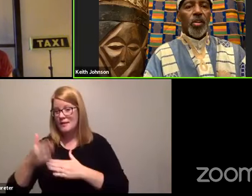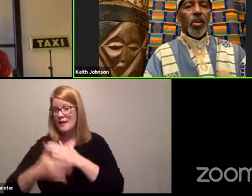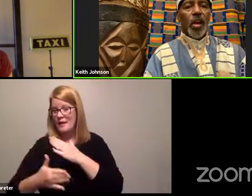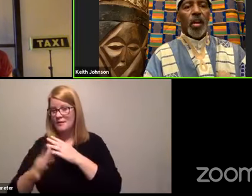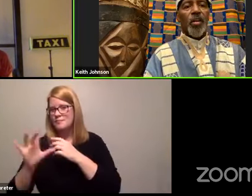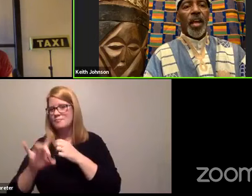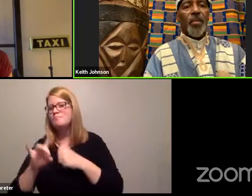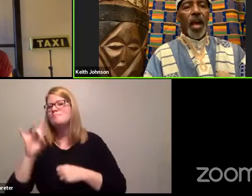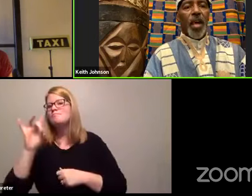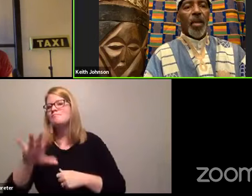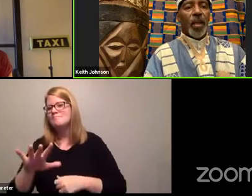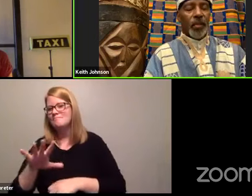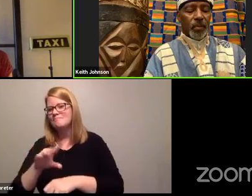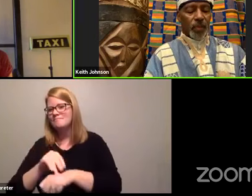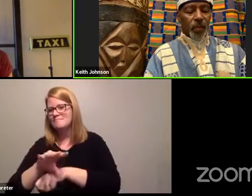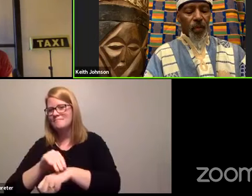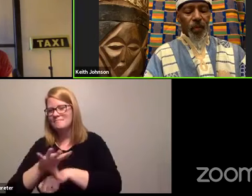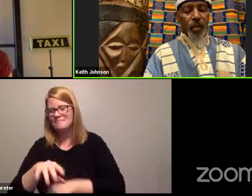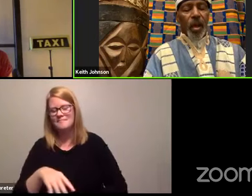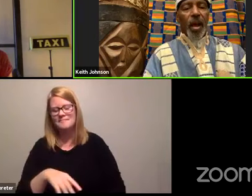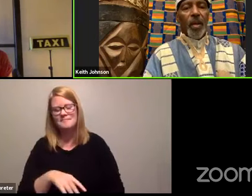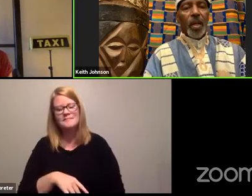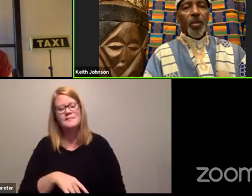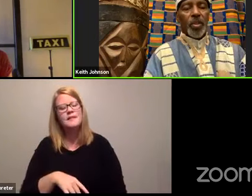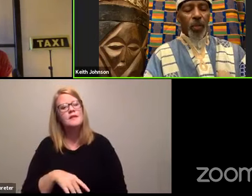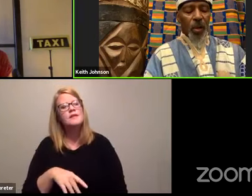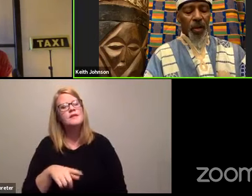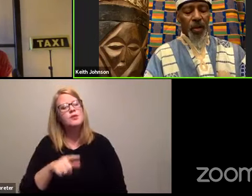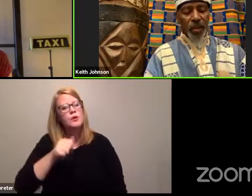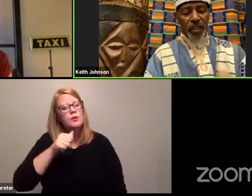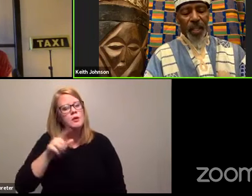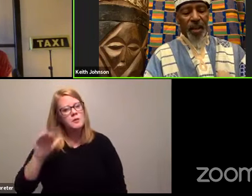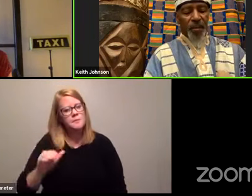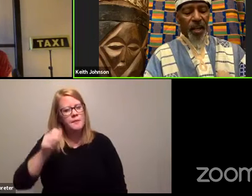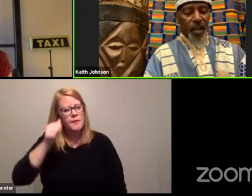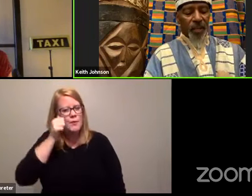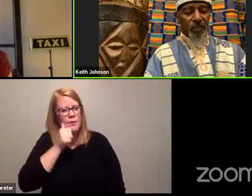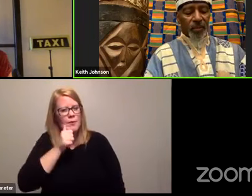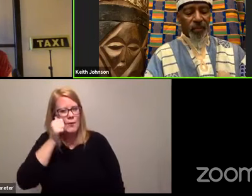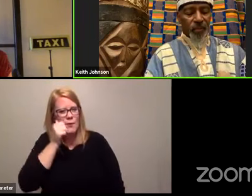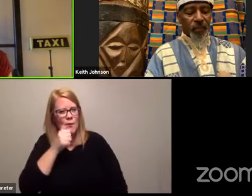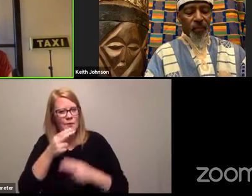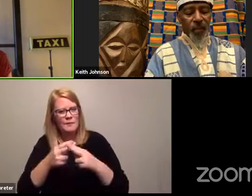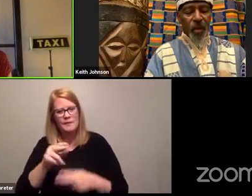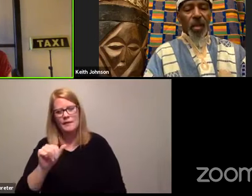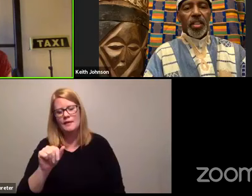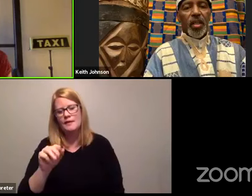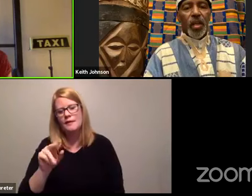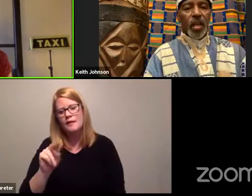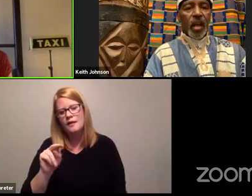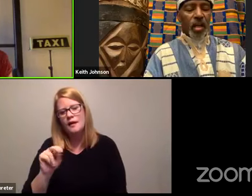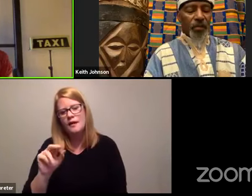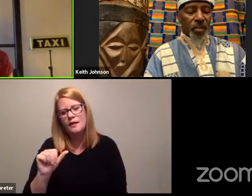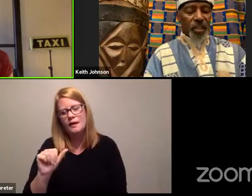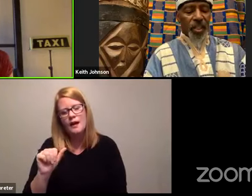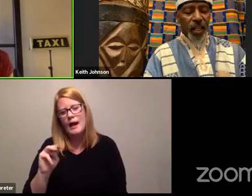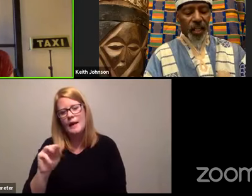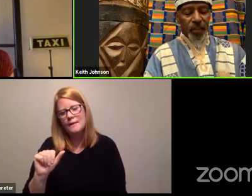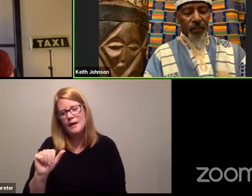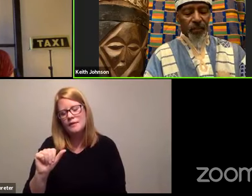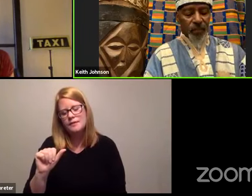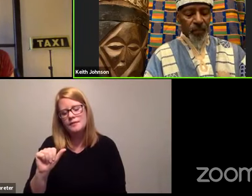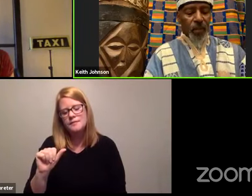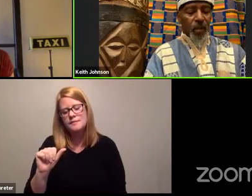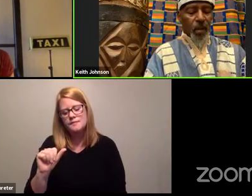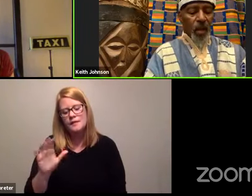There's a little girl named Amma. Amma was born on a Saturday. She would love to